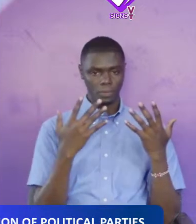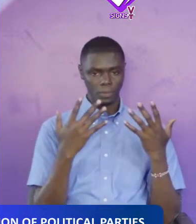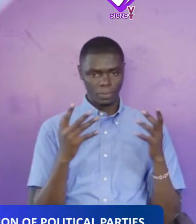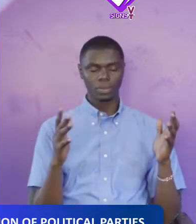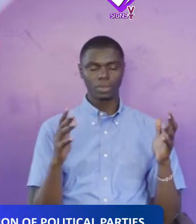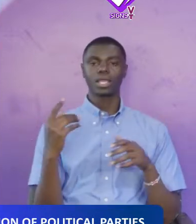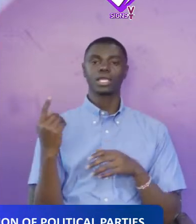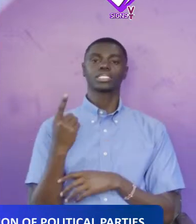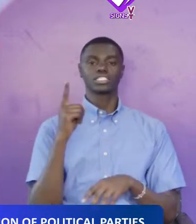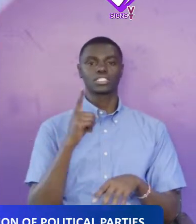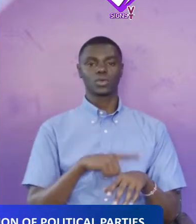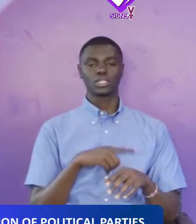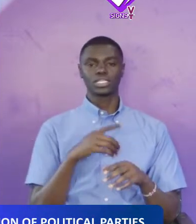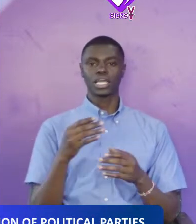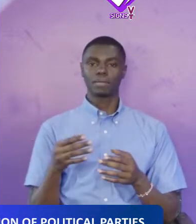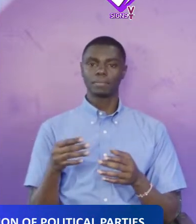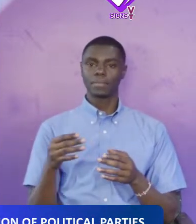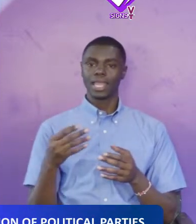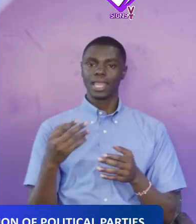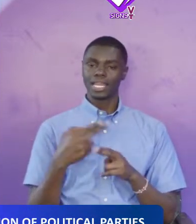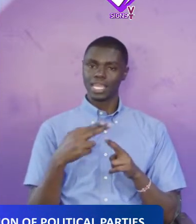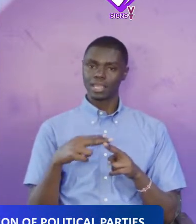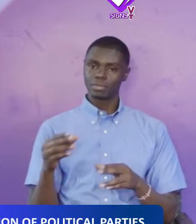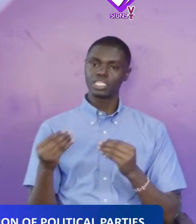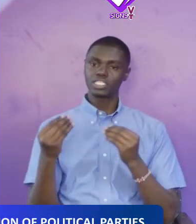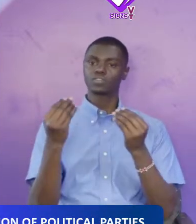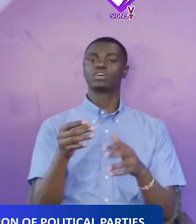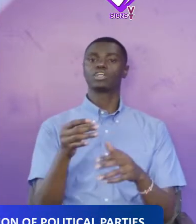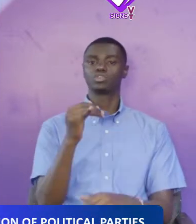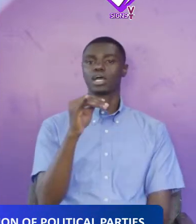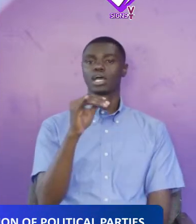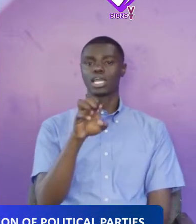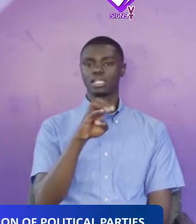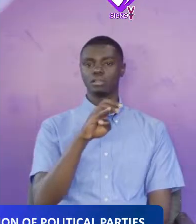only time it is forwarded to Yeah. to IBC. Yeah. So that now,